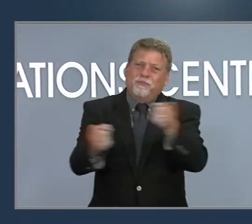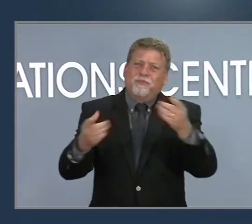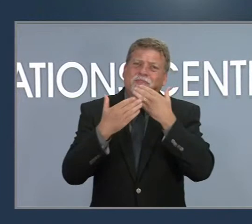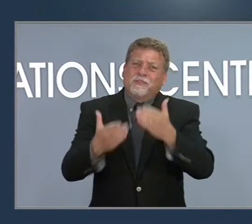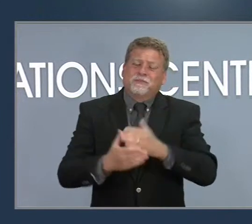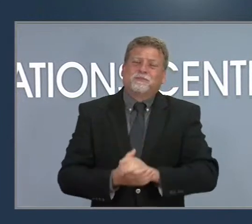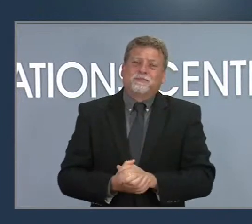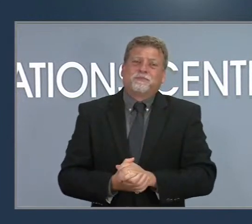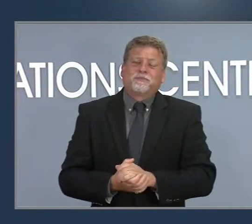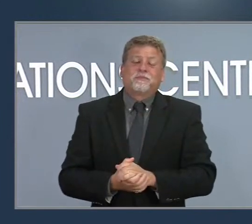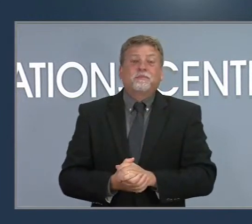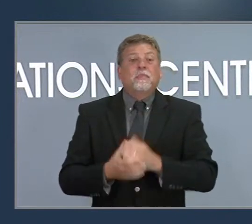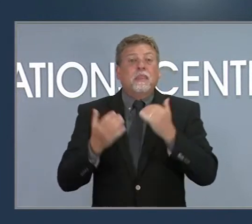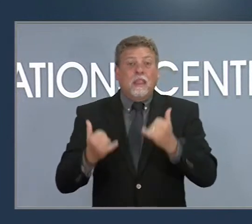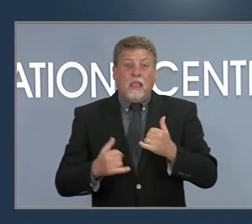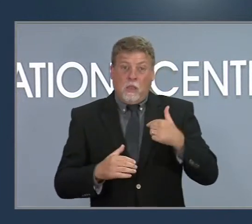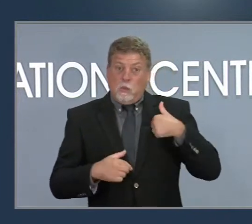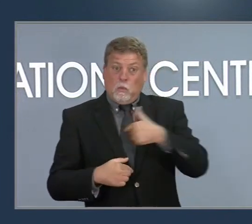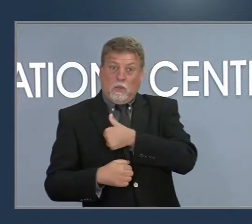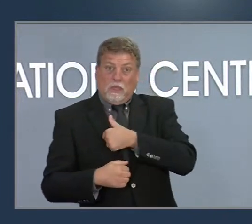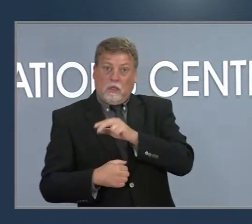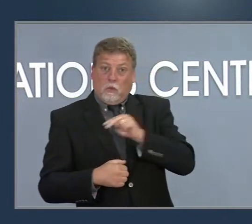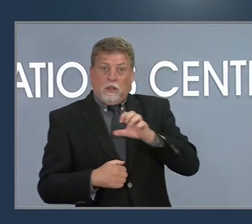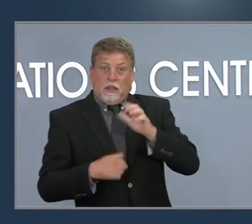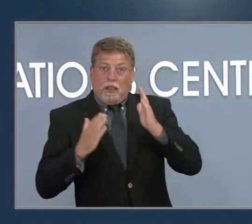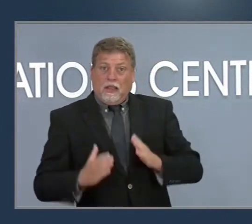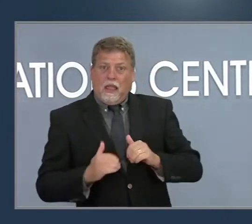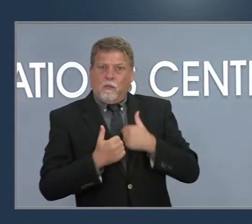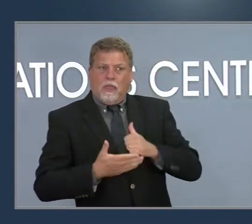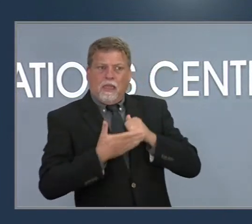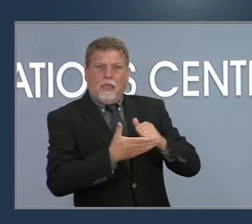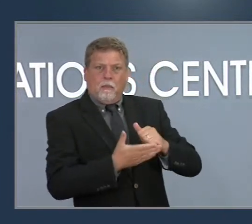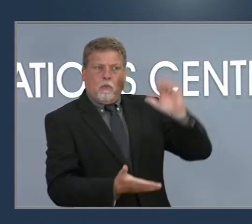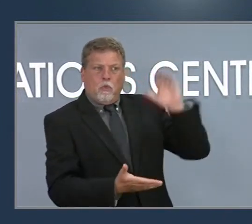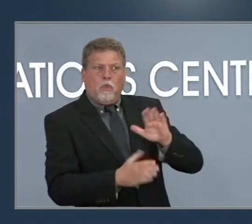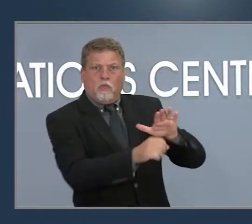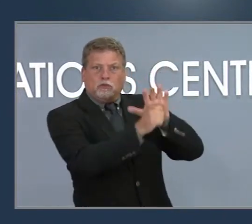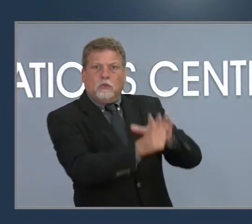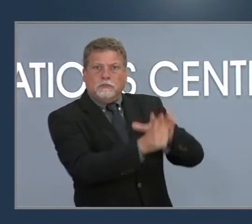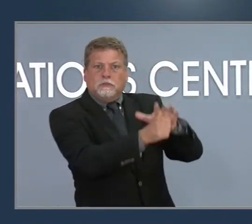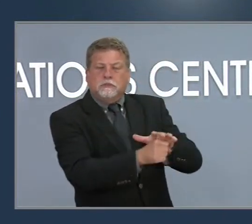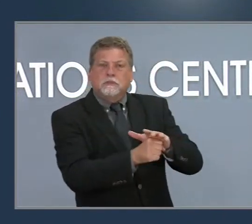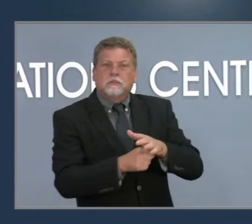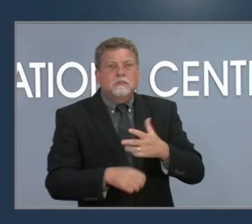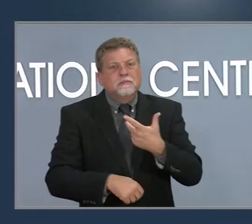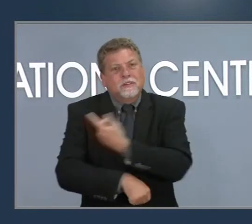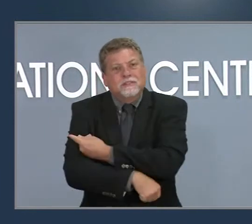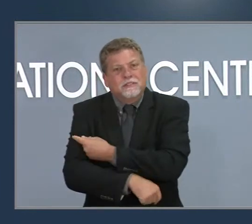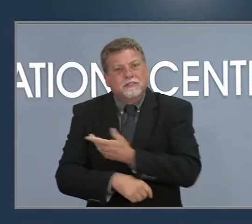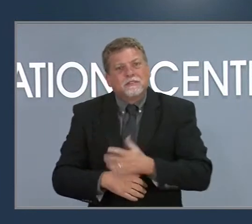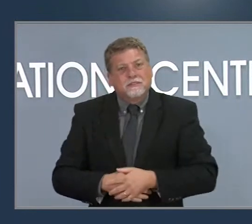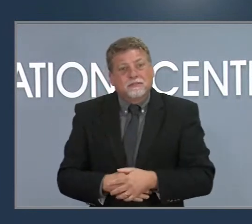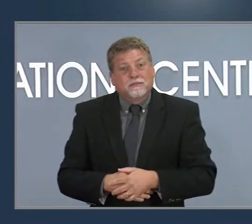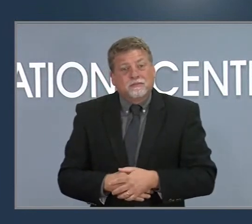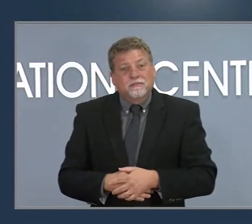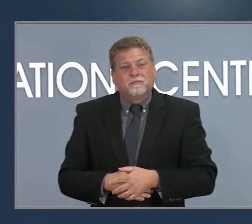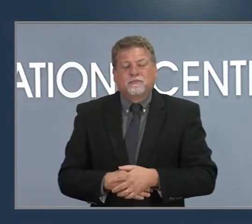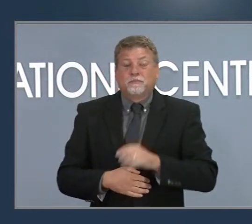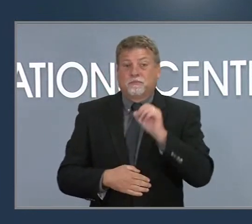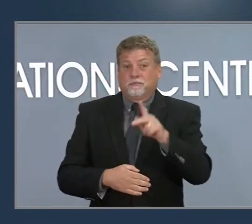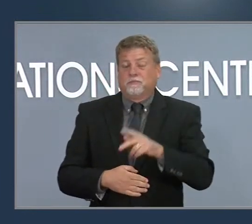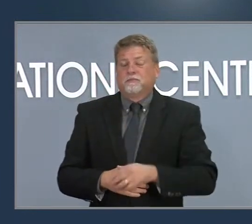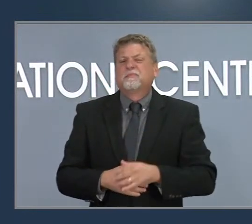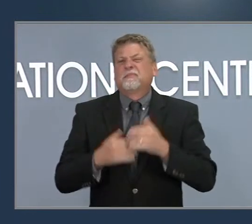healthcare providers is by getting vaccinated now. Okay, let's dive in and take a look at the data.